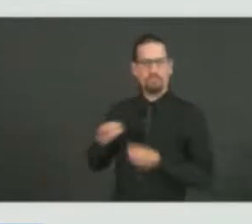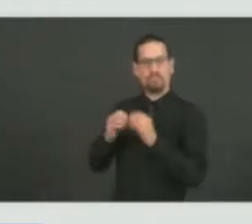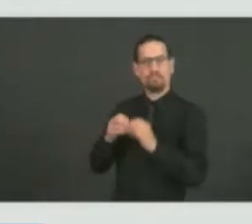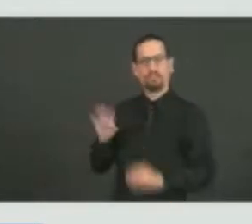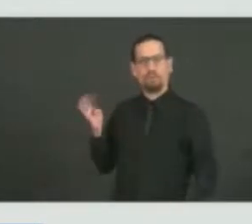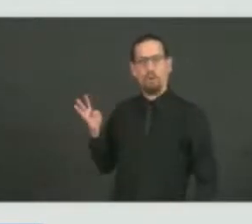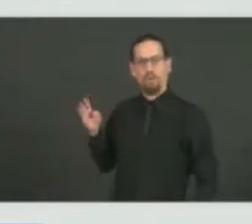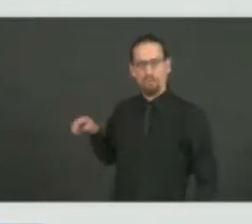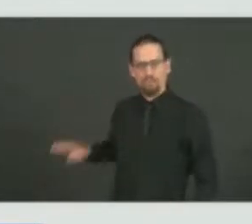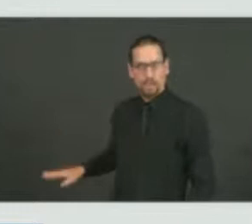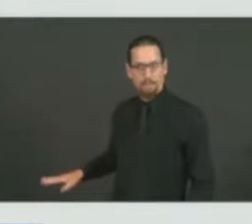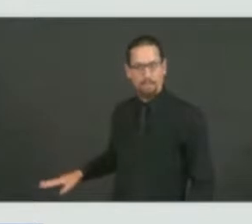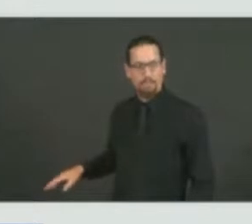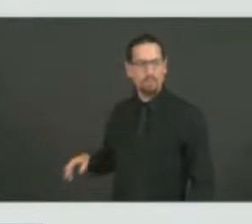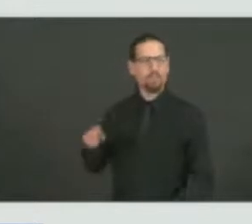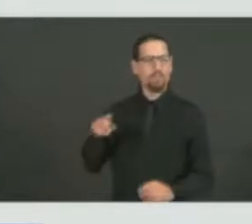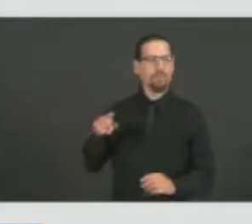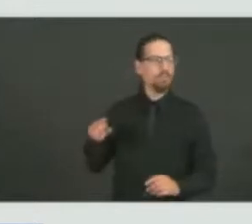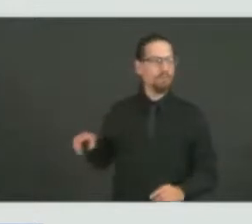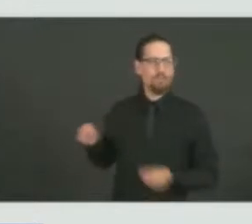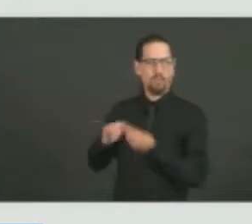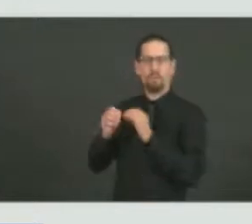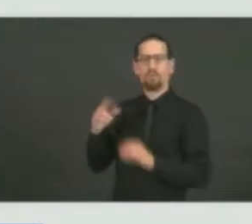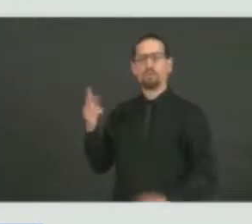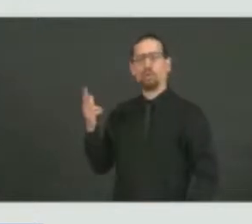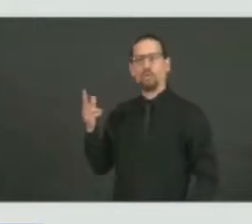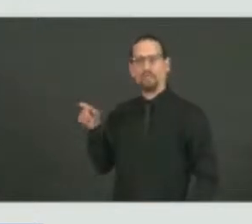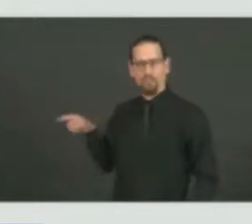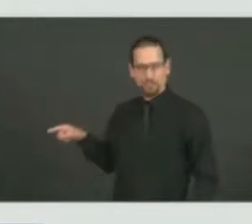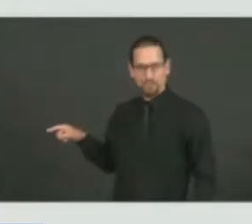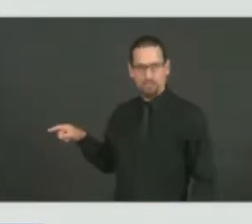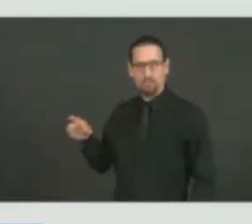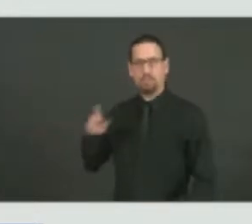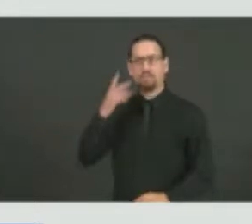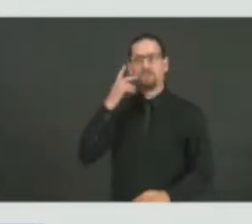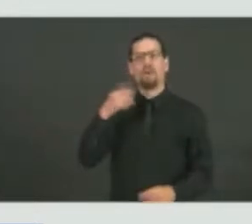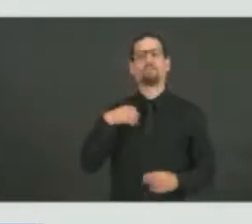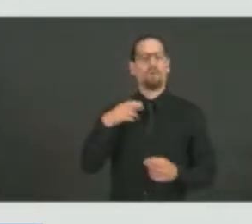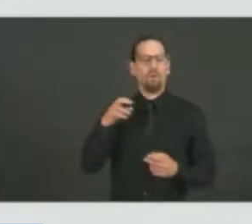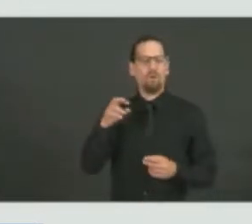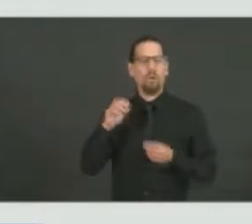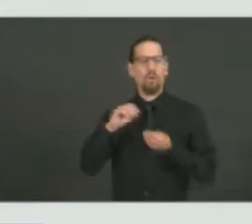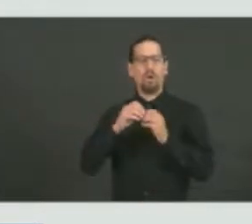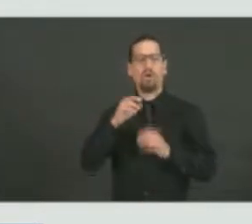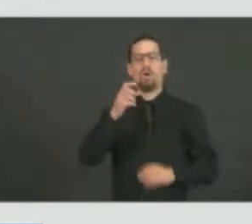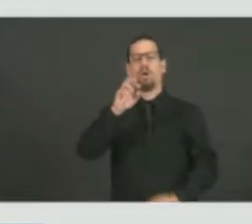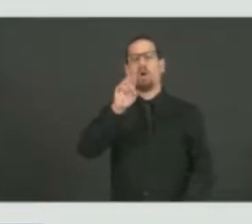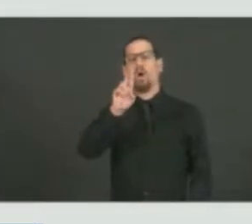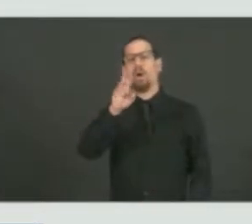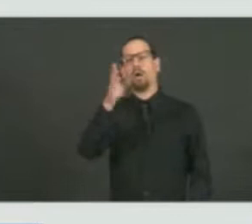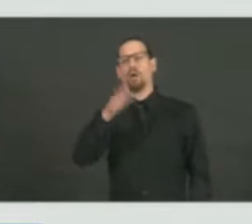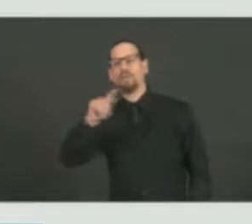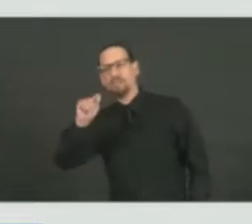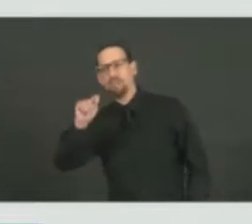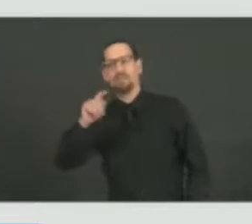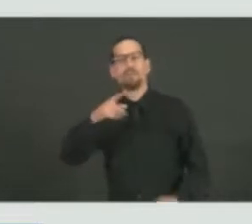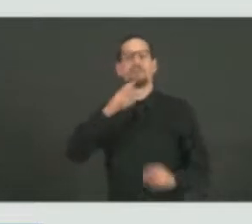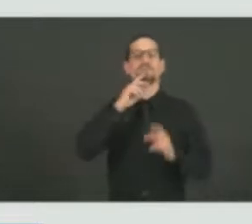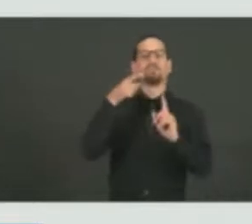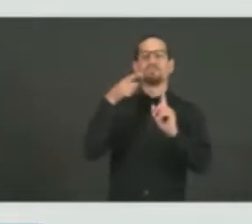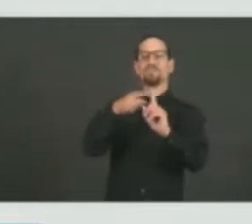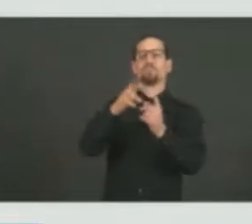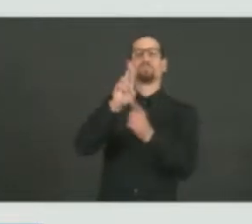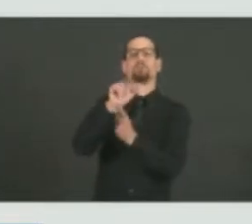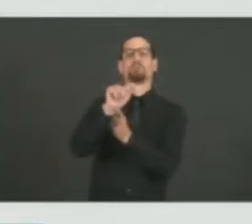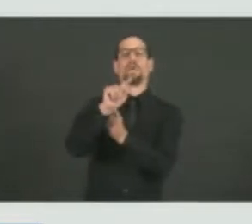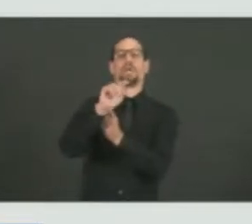R value, and you might hear about this on TV, R naught, RT, rate of spread, rate of infection, R value.